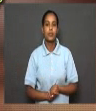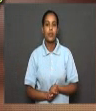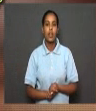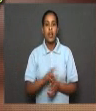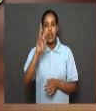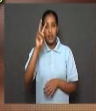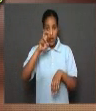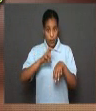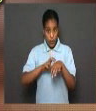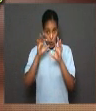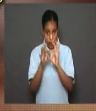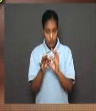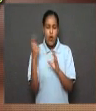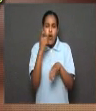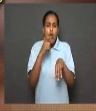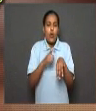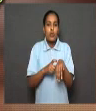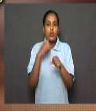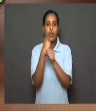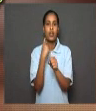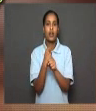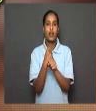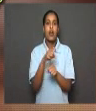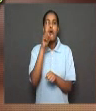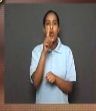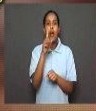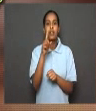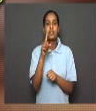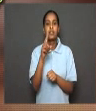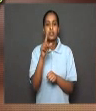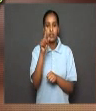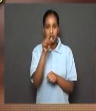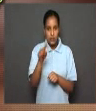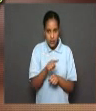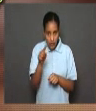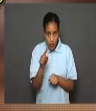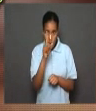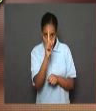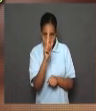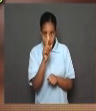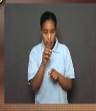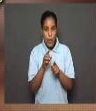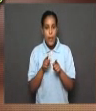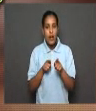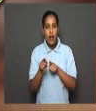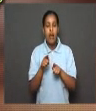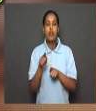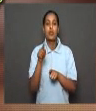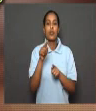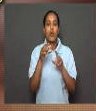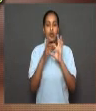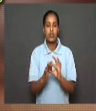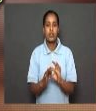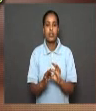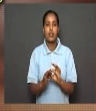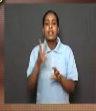Double bonds are always made up of one sigma and one pi bond.